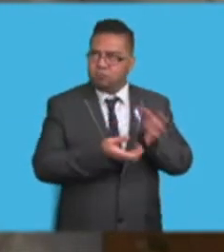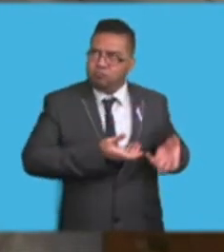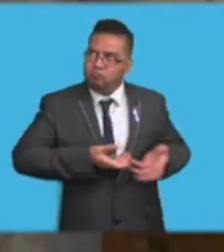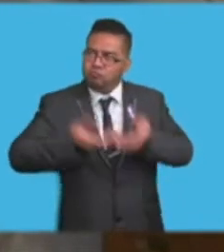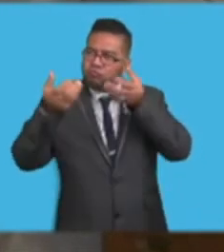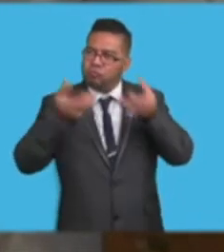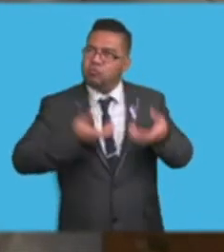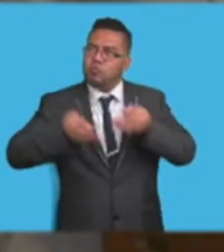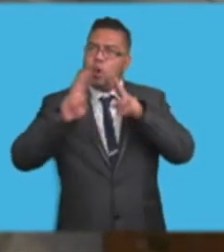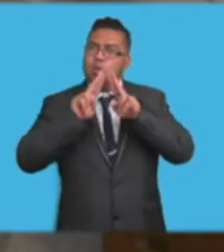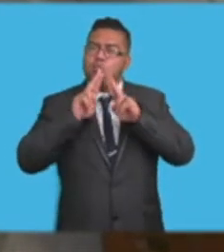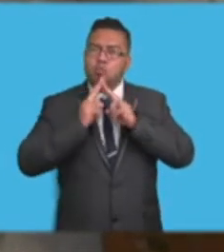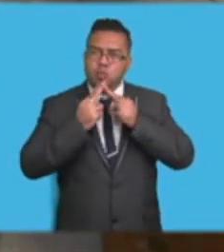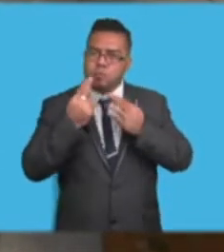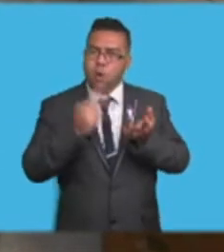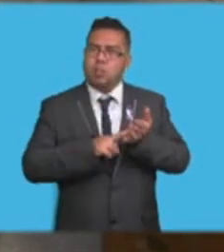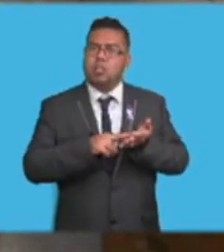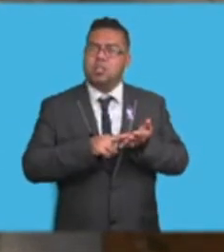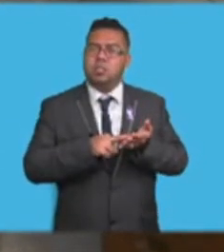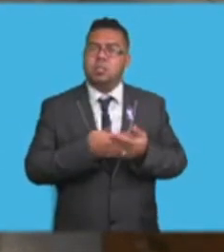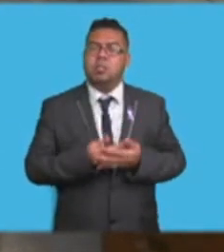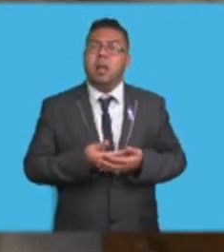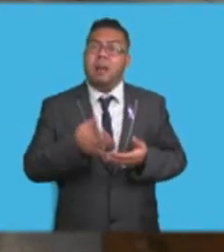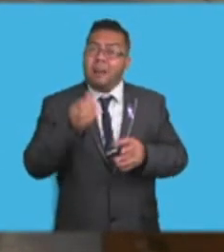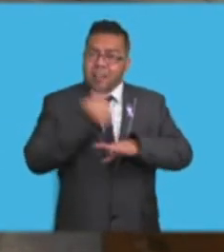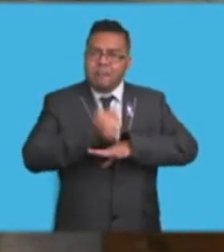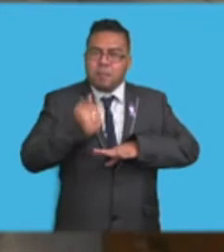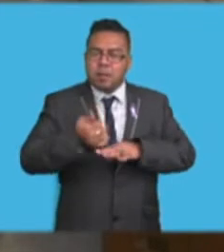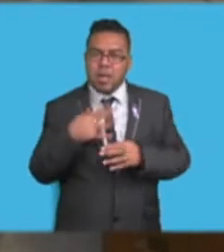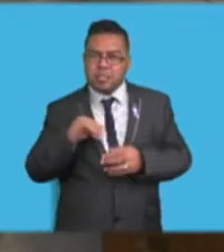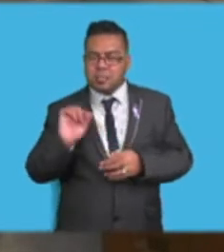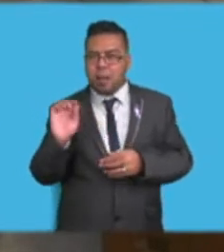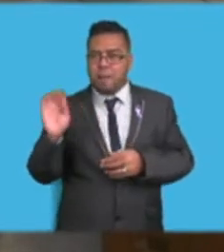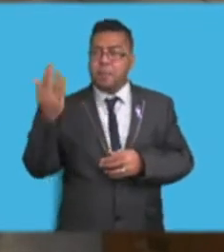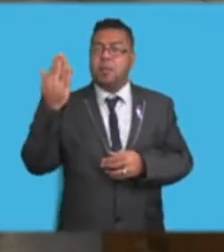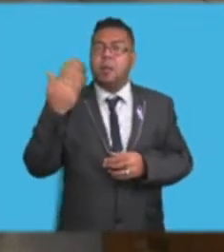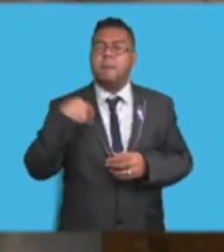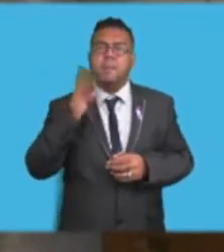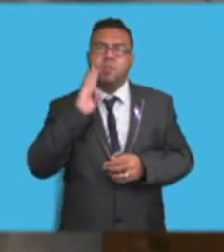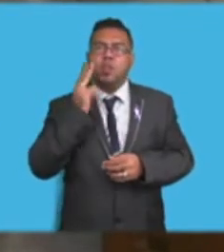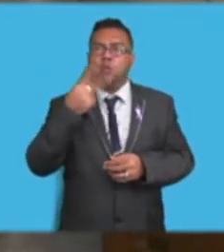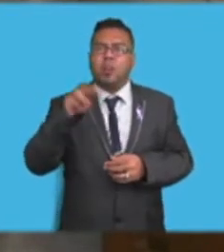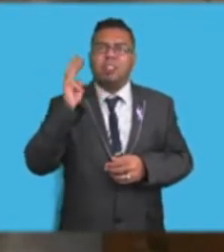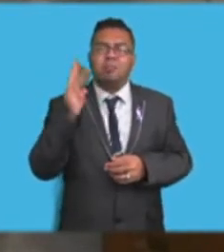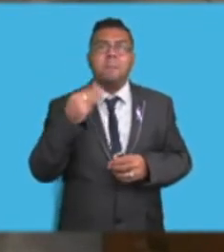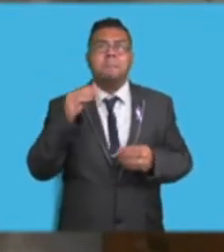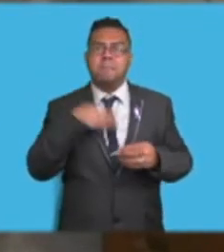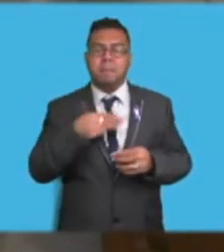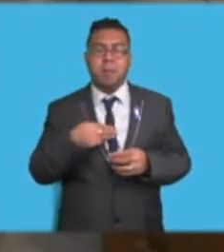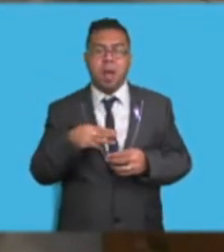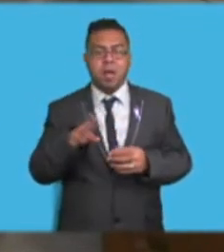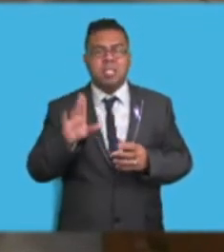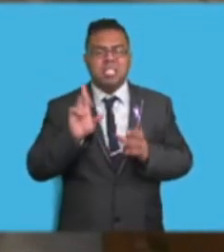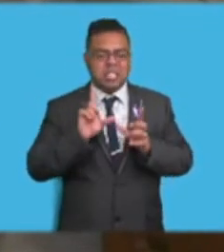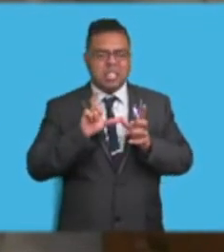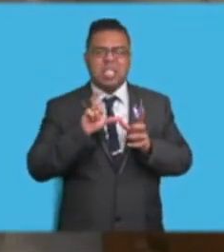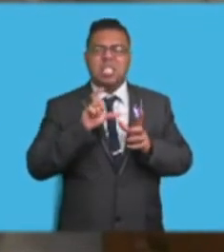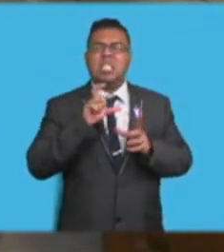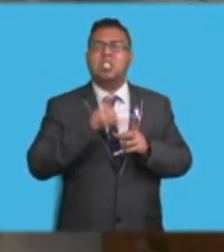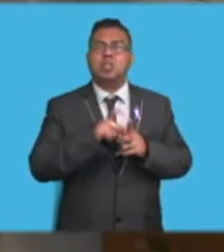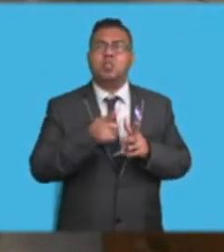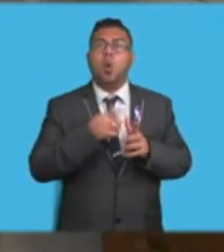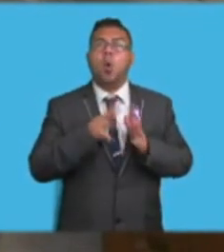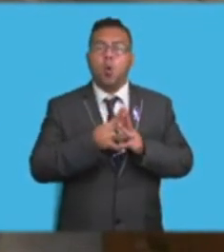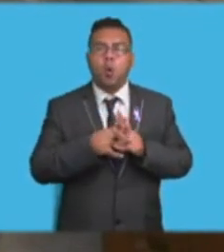ratification in 1995. Government has appeared before the 23-member CEDAW Committee for the second time now since 2010